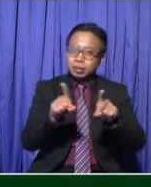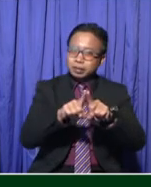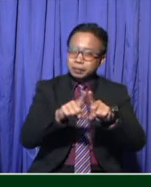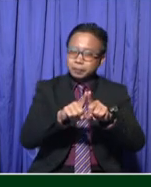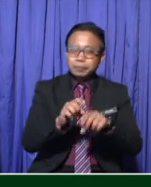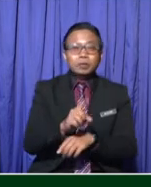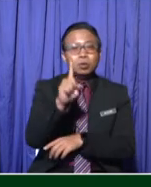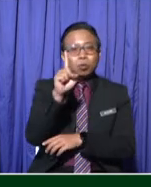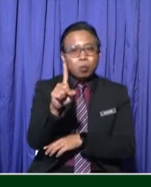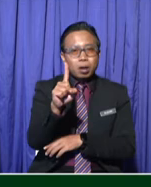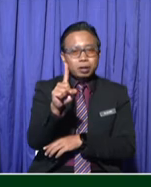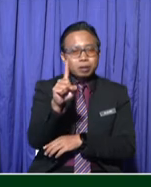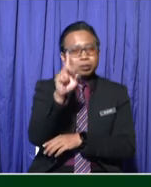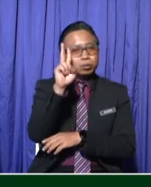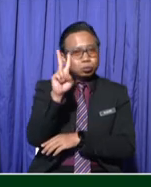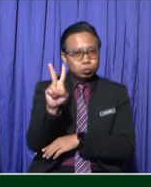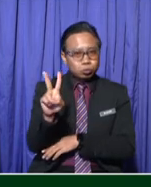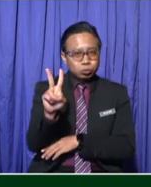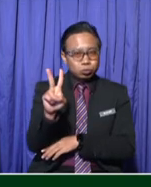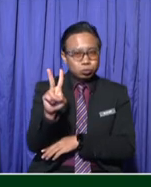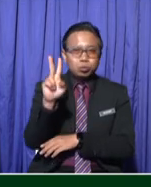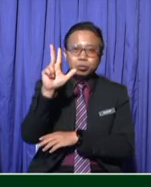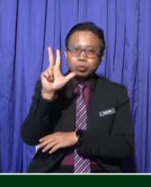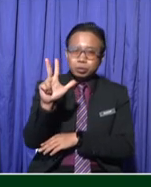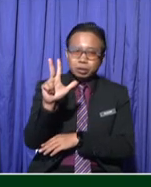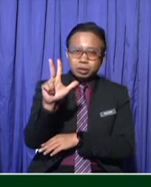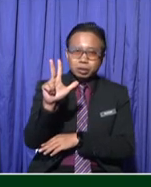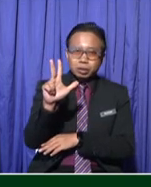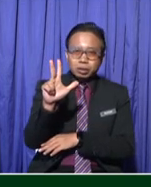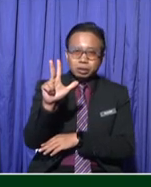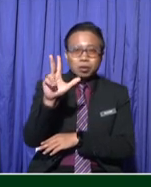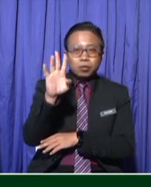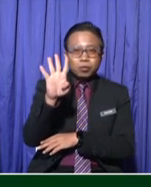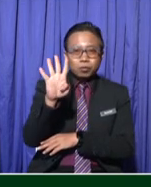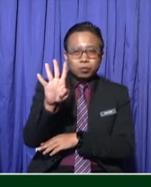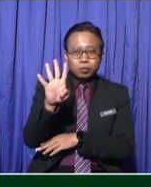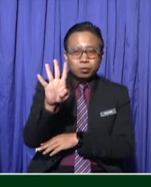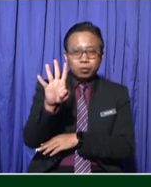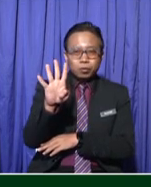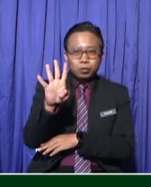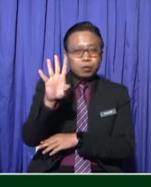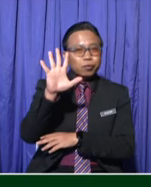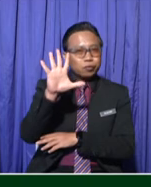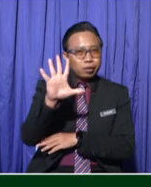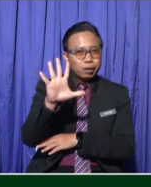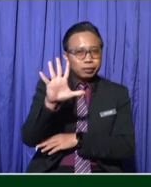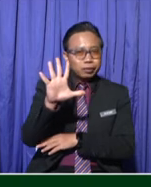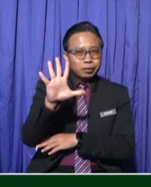1, 2, 3, 4,